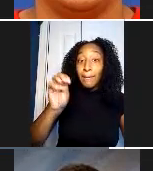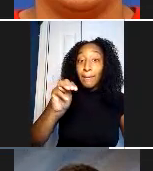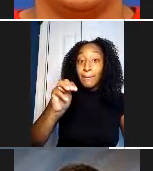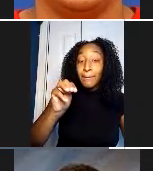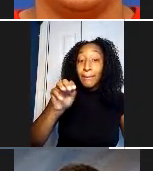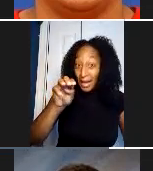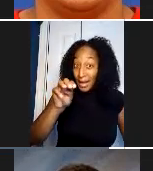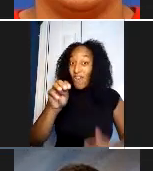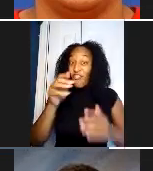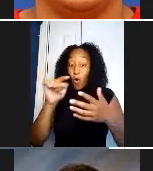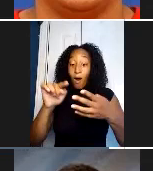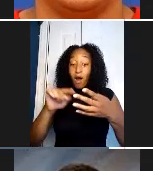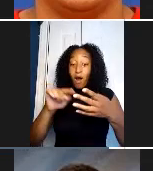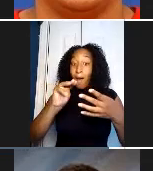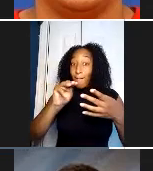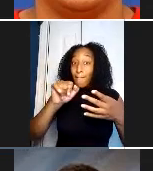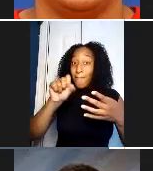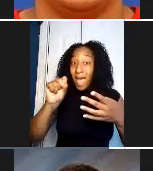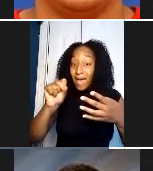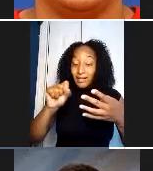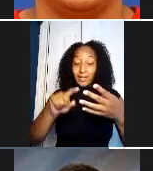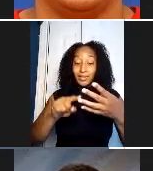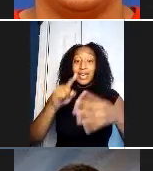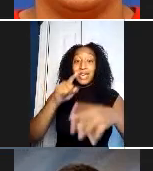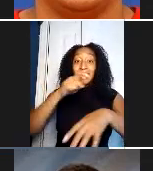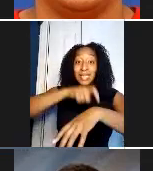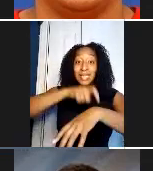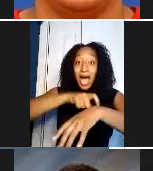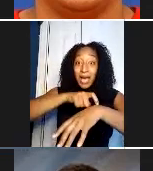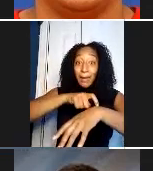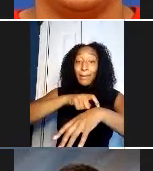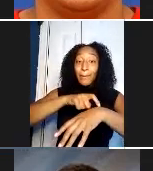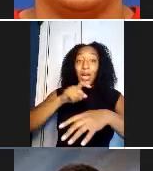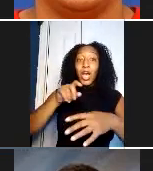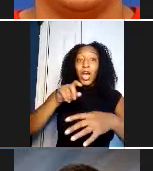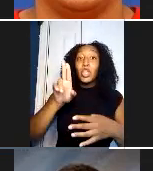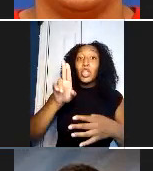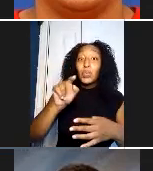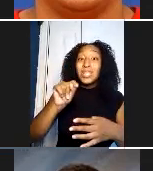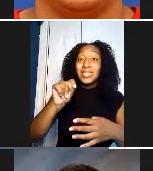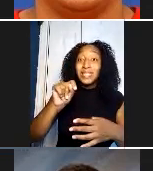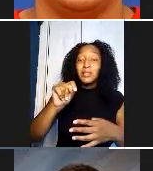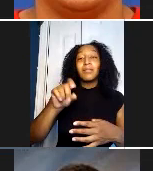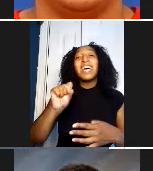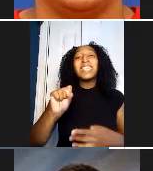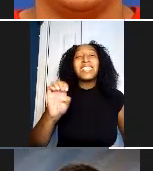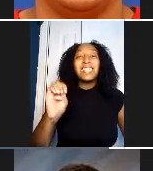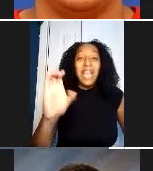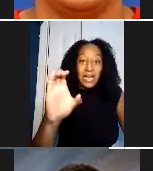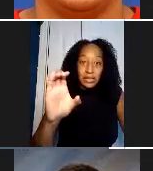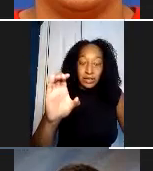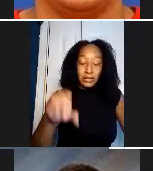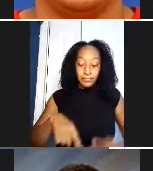fundamental unit for time is the second, and the fundamental unit for temperature